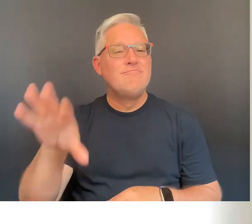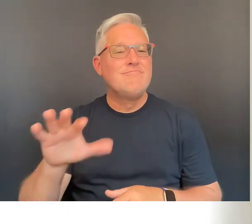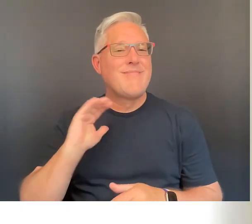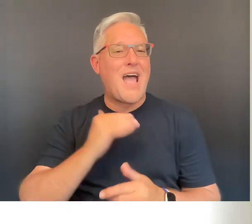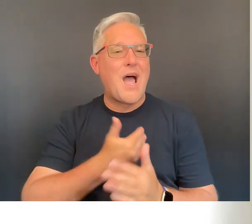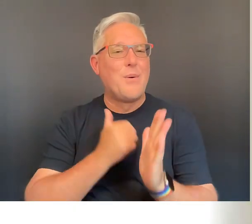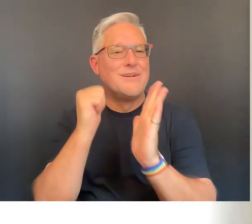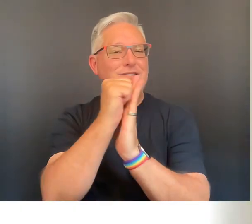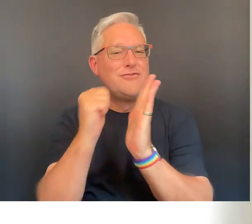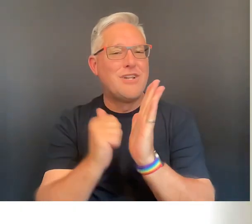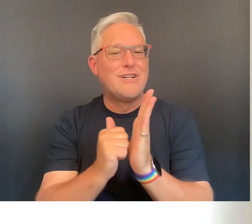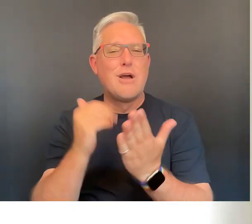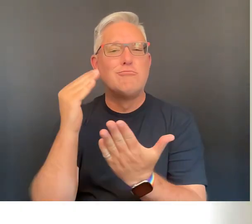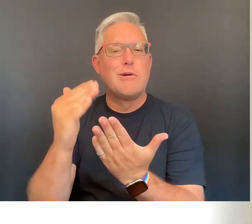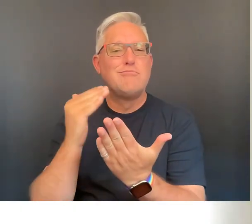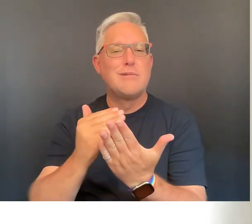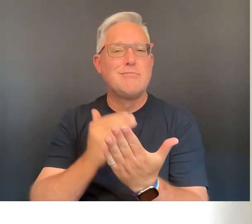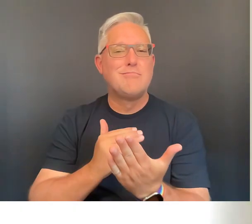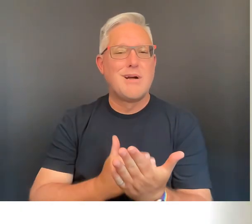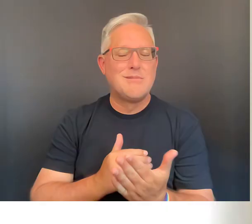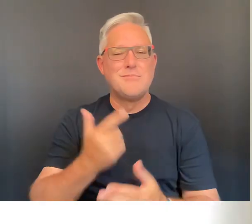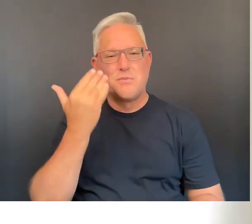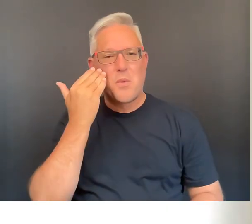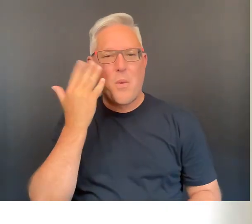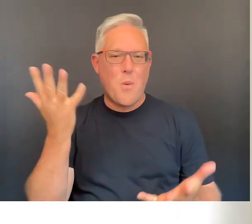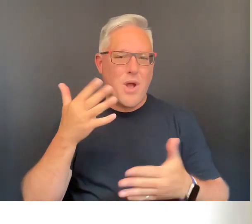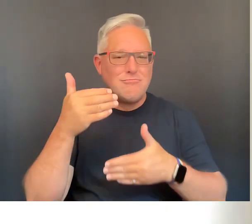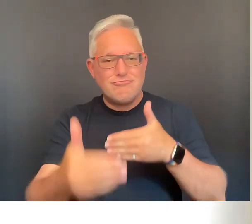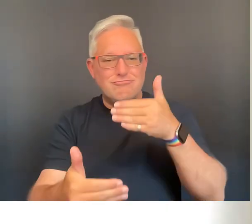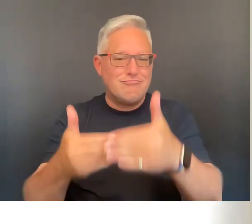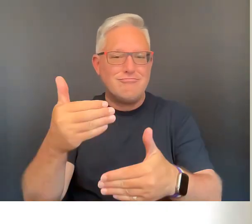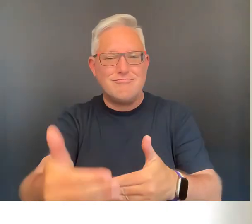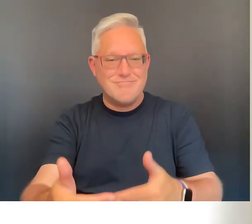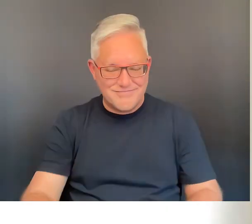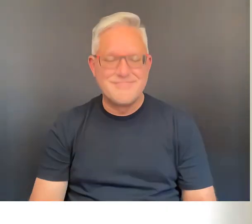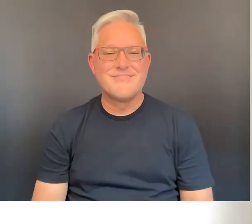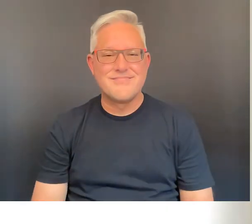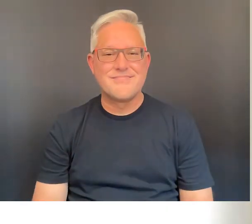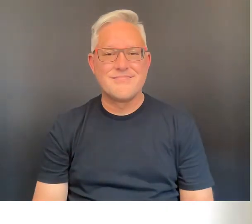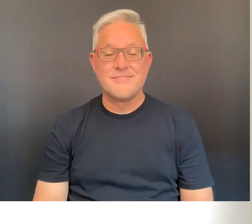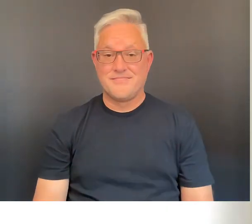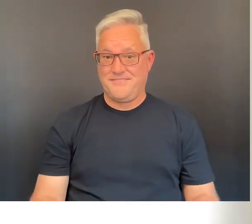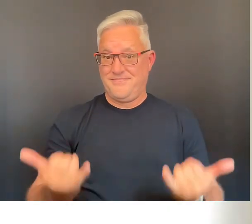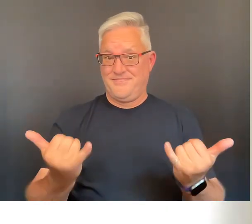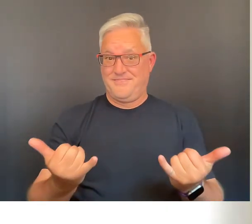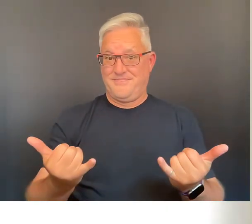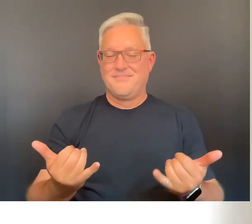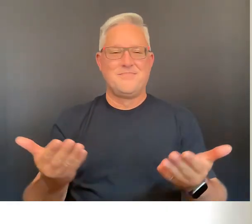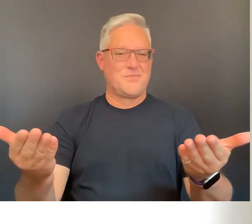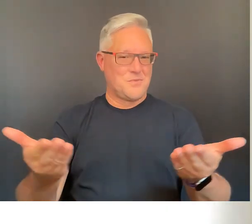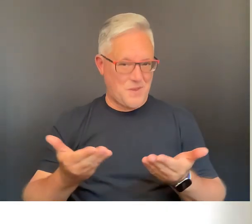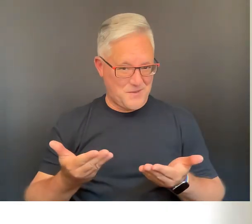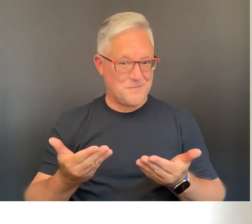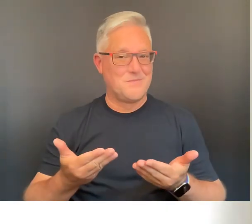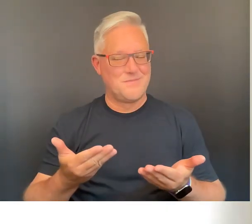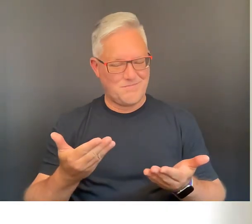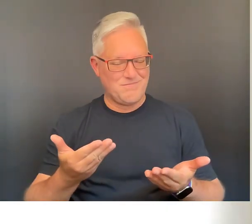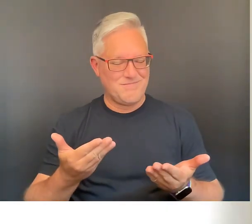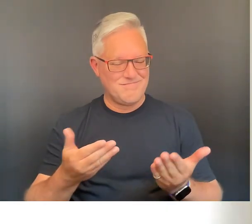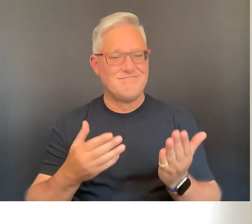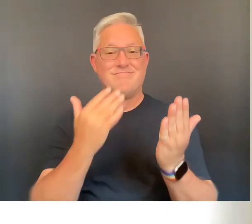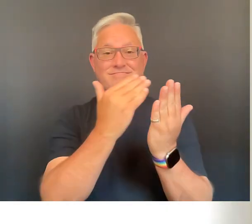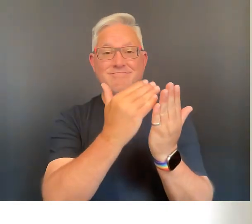our agenda so you know kind of where we're heading. And so we're in the welcome